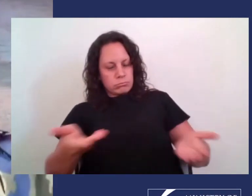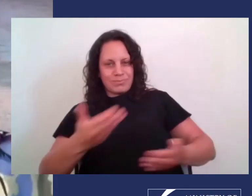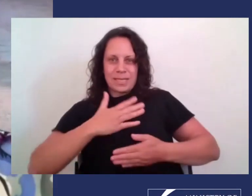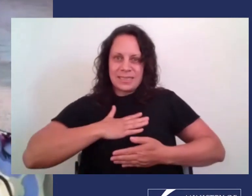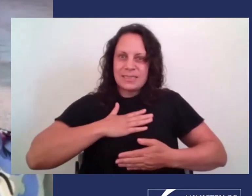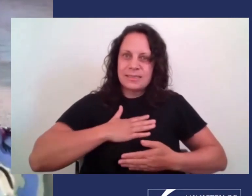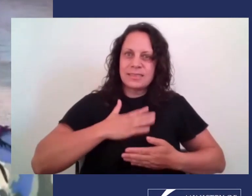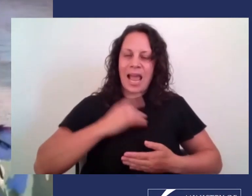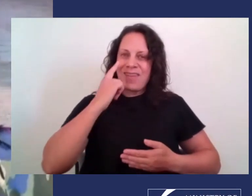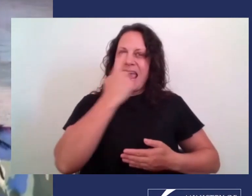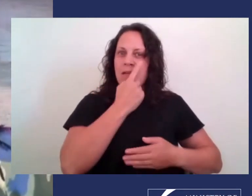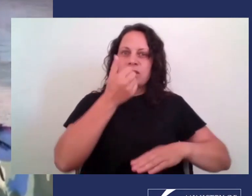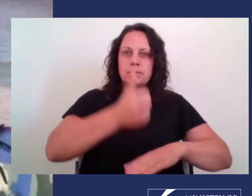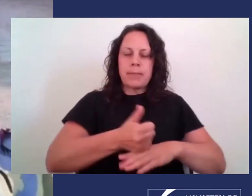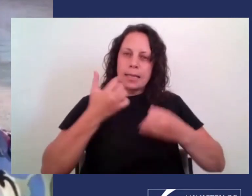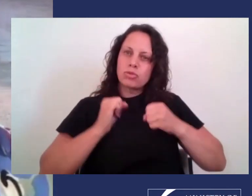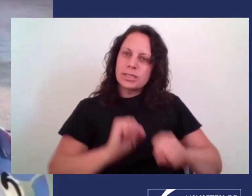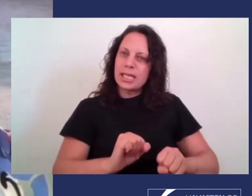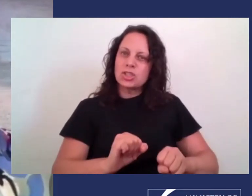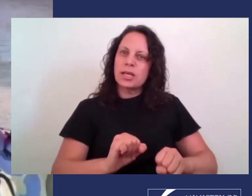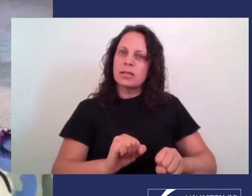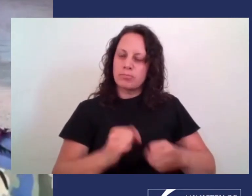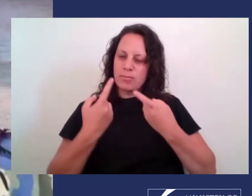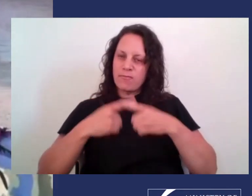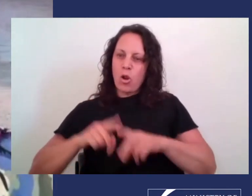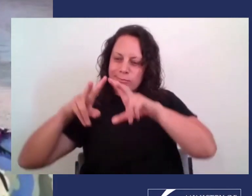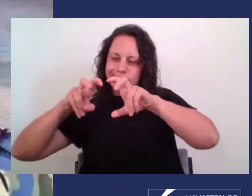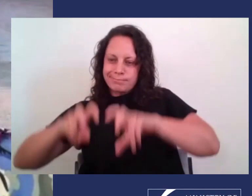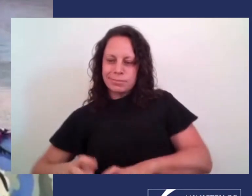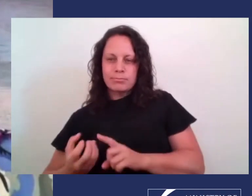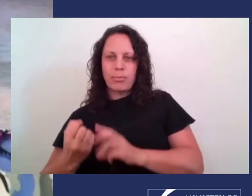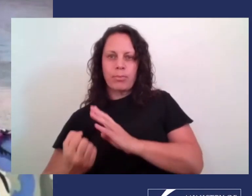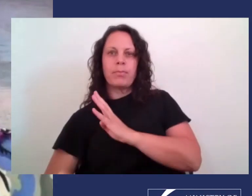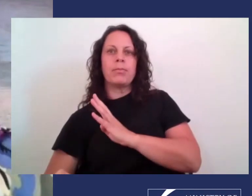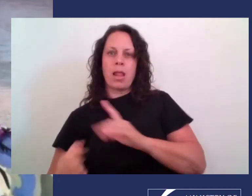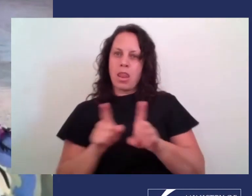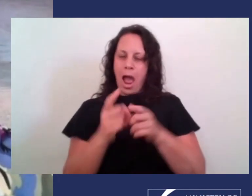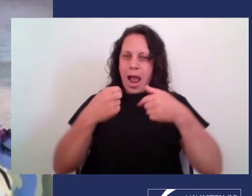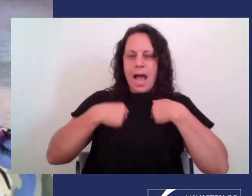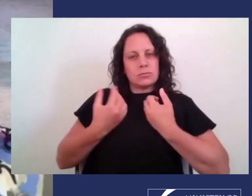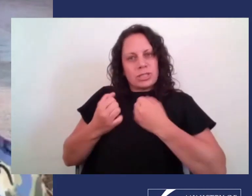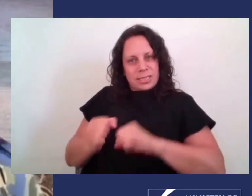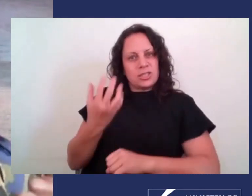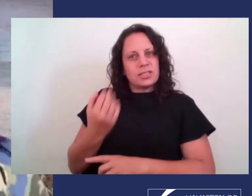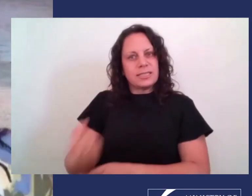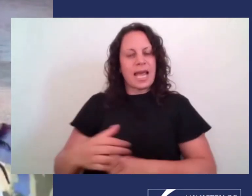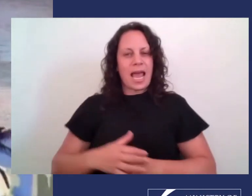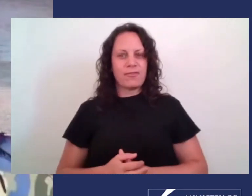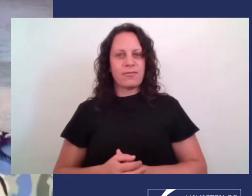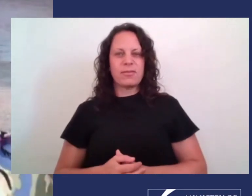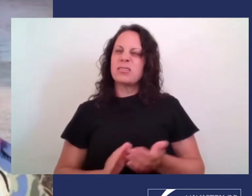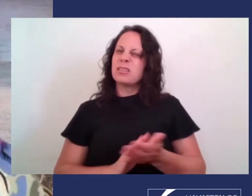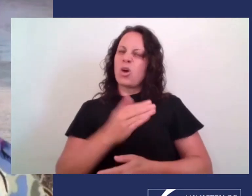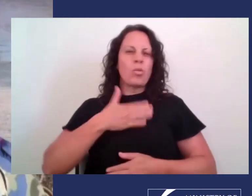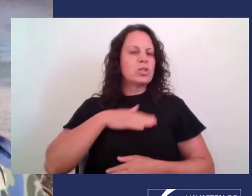evidence-based protection, just like the rest of us have had access to, the rest of our whānau. So we don't want our